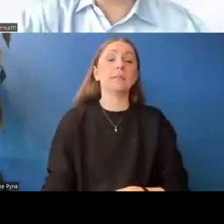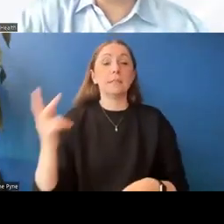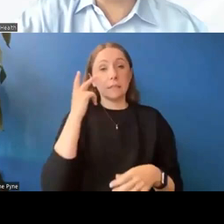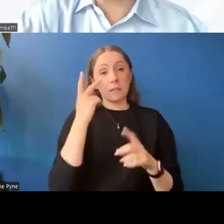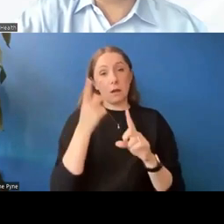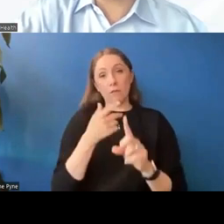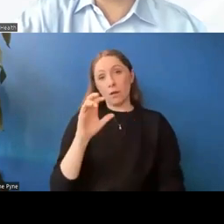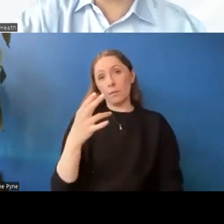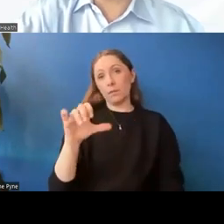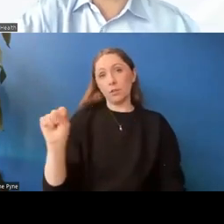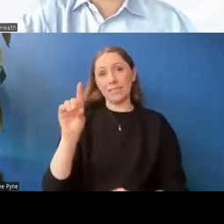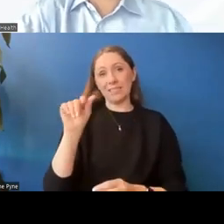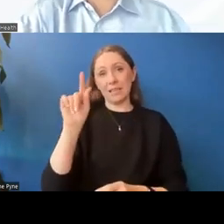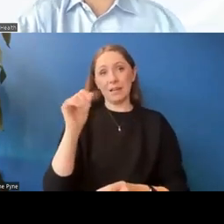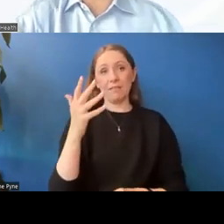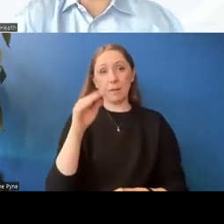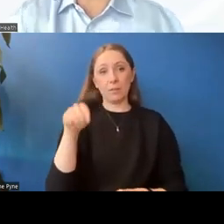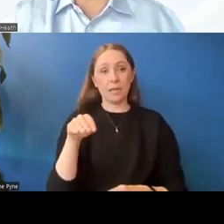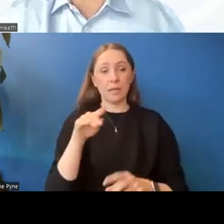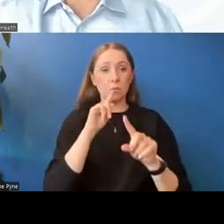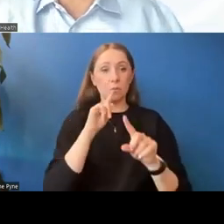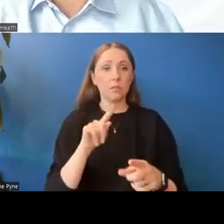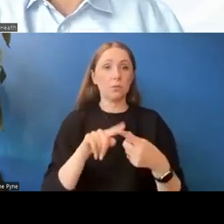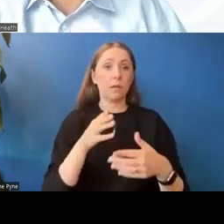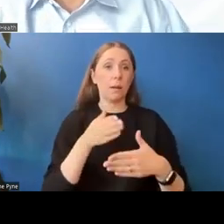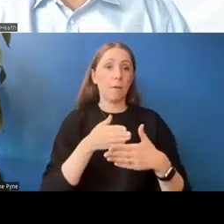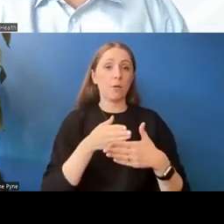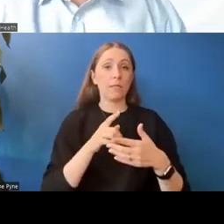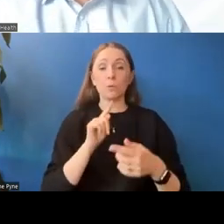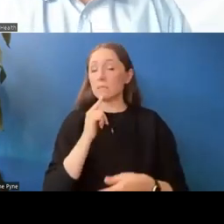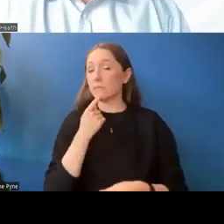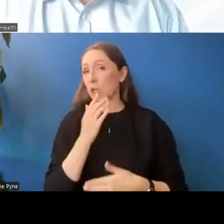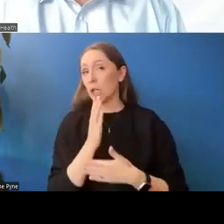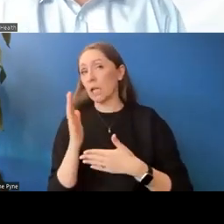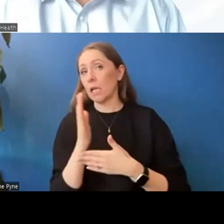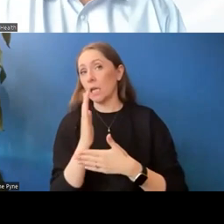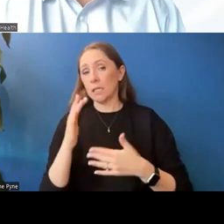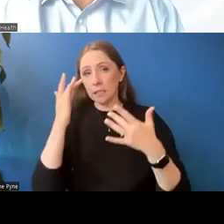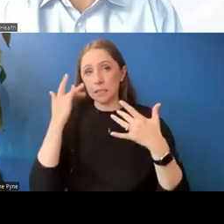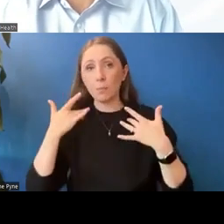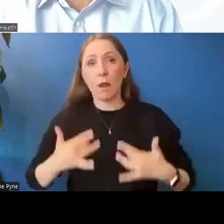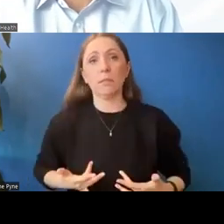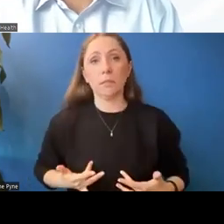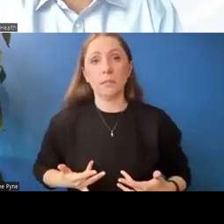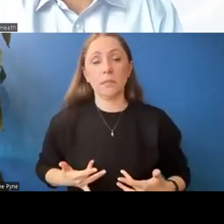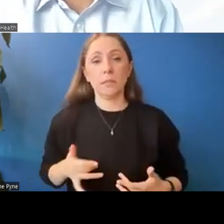data, approximately 5% responded to be moderate to severely depressed. In this